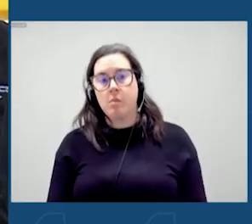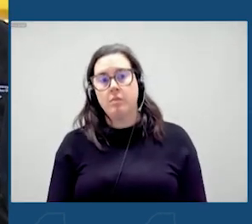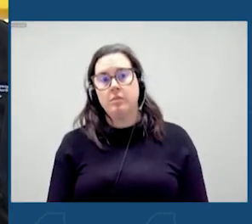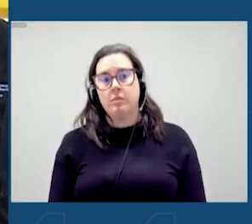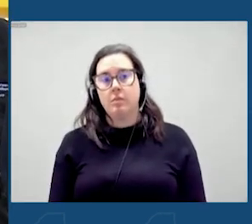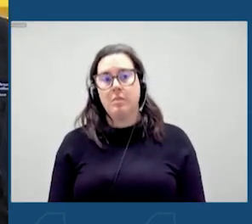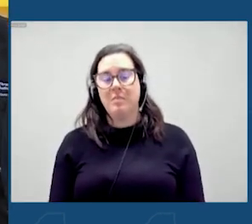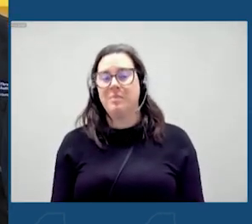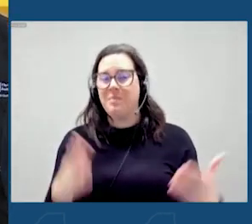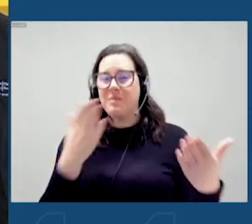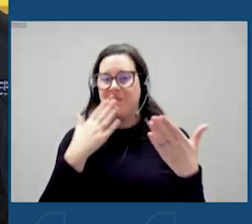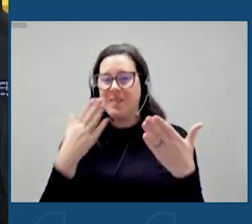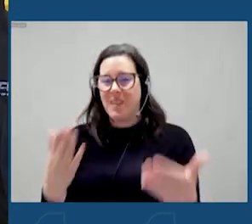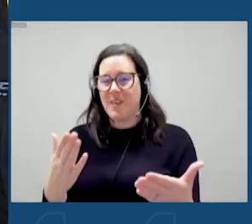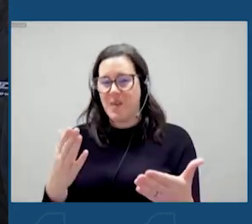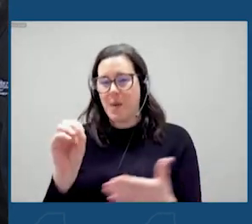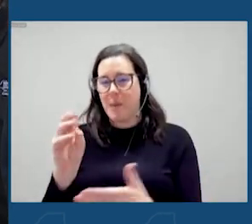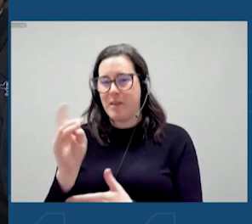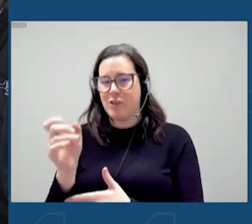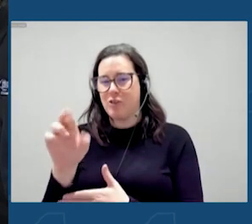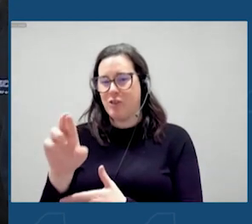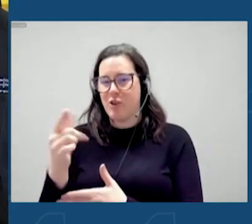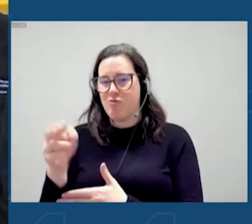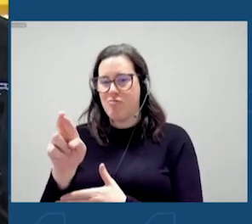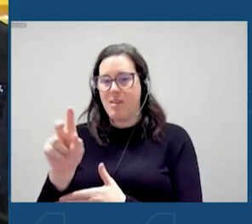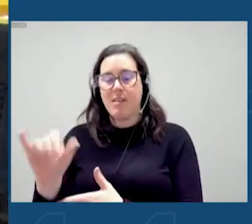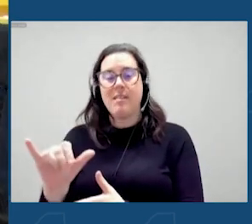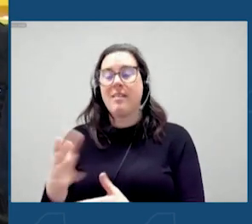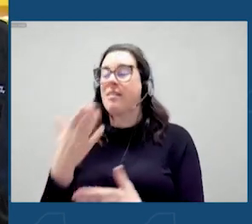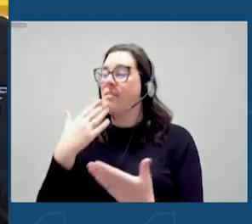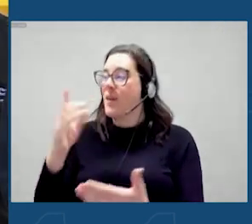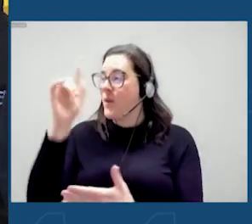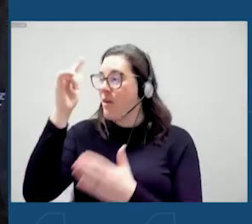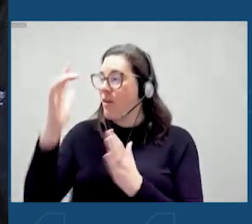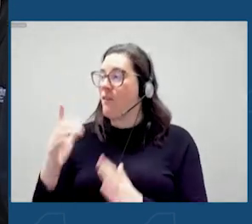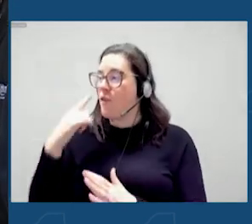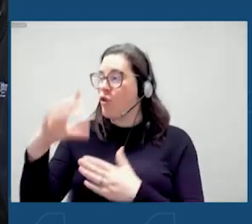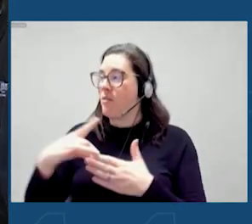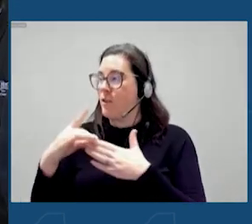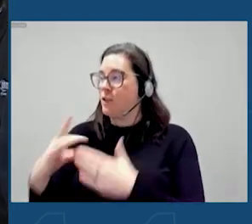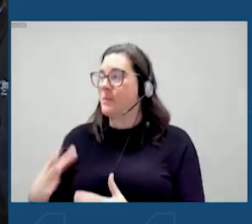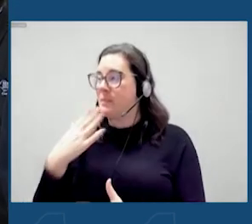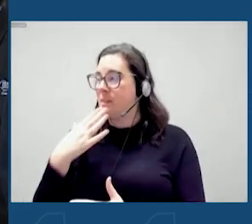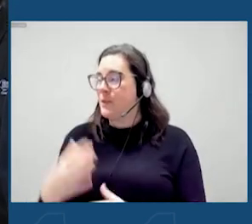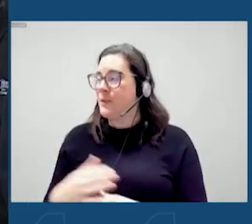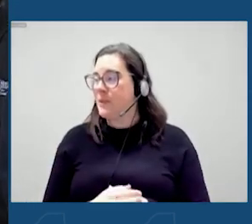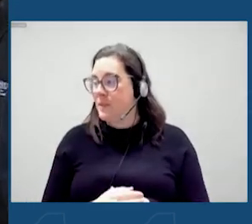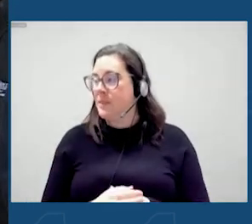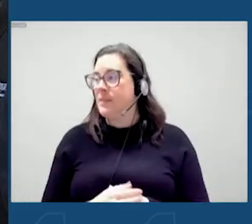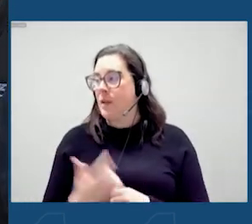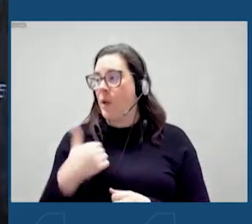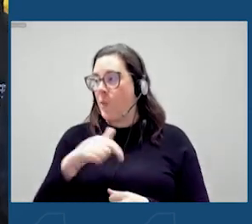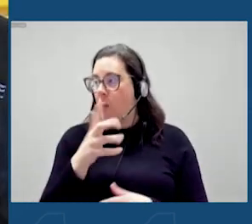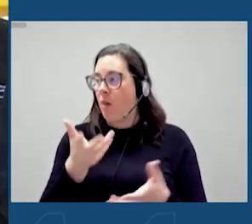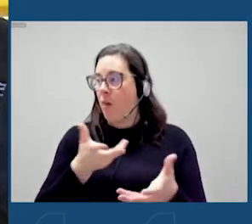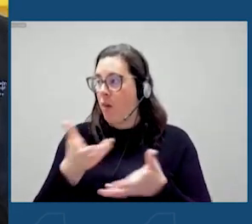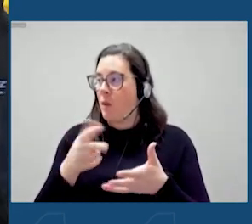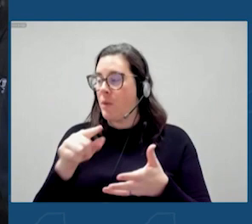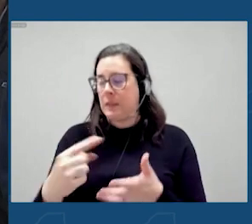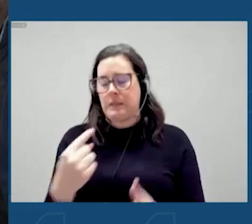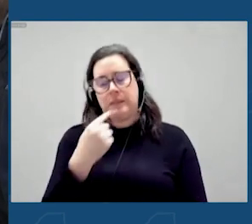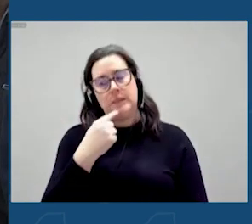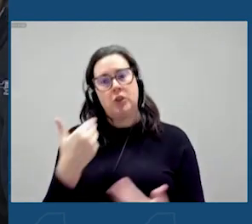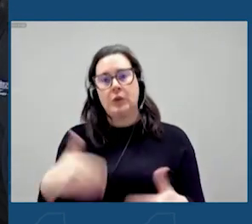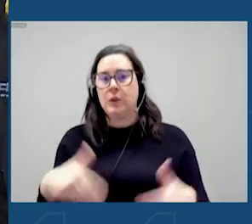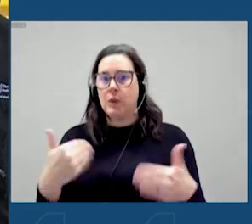Thank you, Commissioner Bray. Thank you very much, Governor Hochul, for your leadership as we deal with this incredibly serious snow and